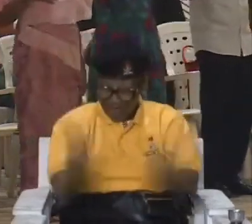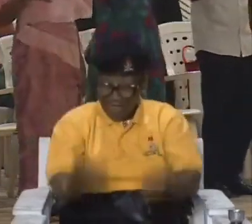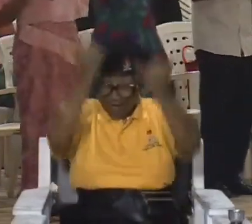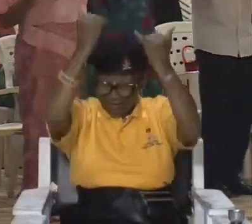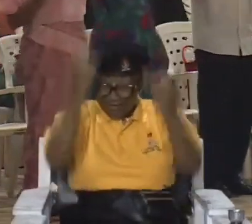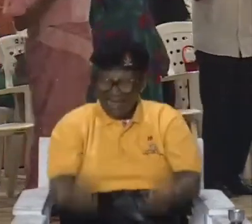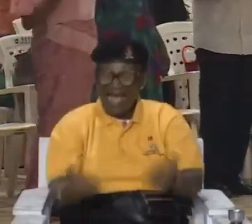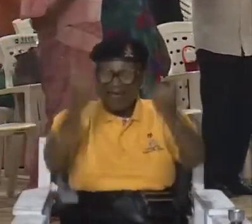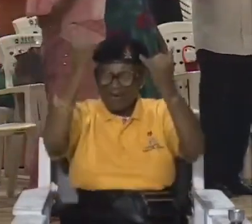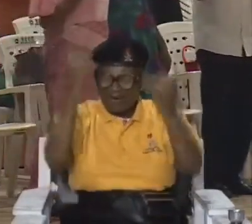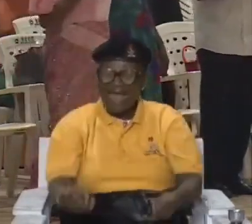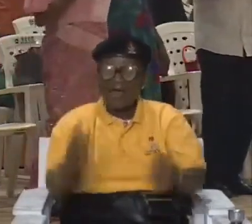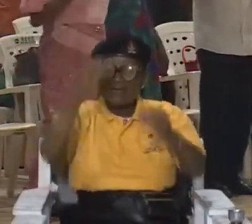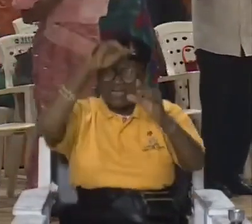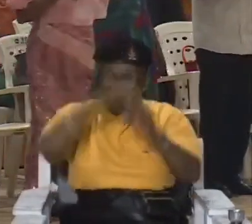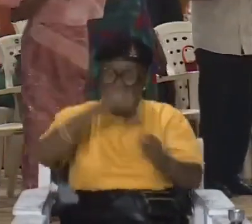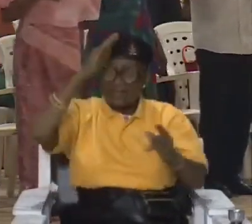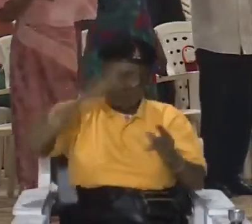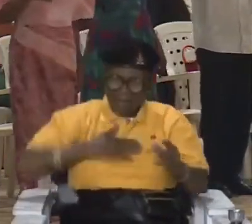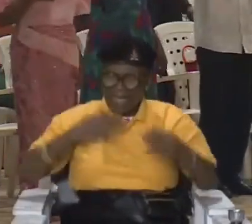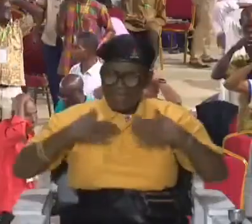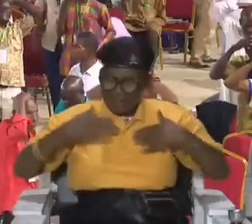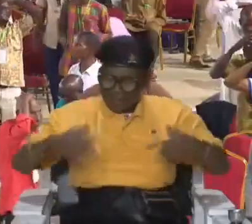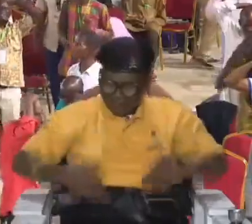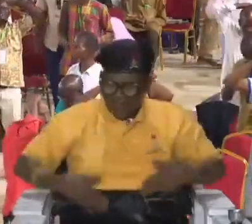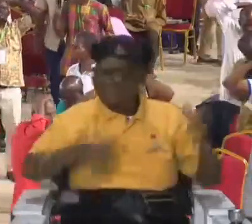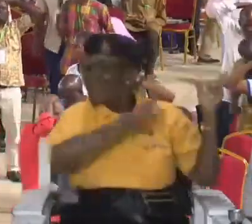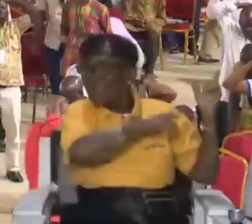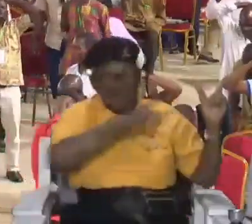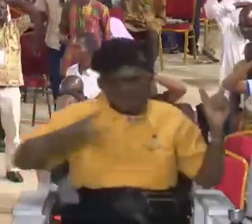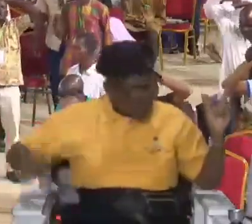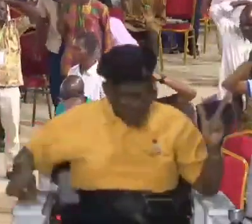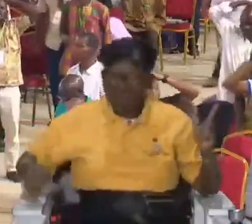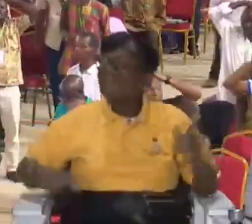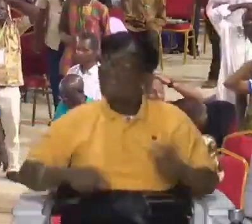the glory of your holy name, let your fire consume.